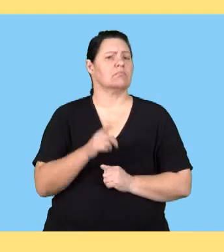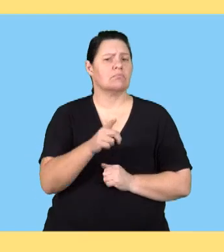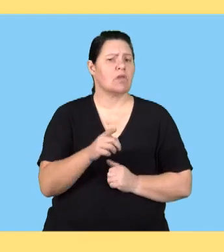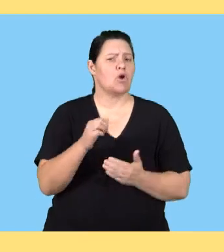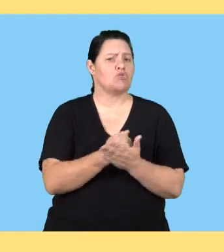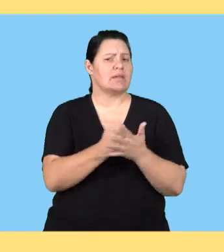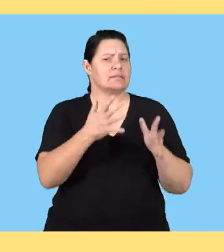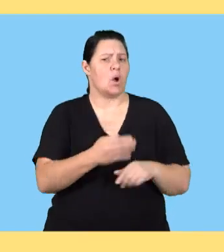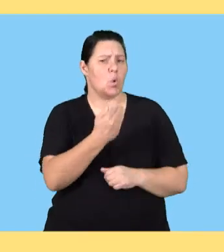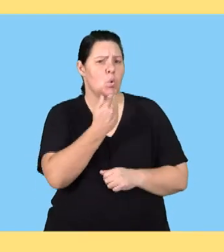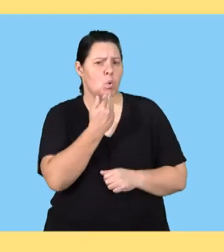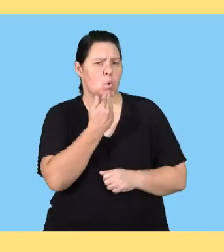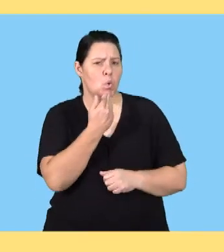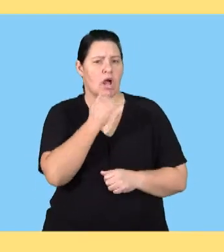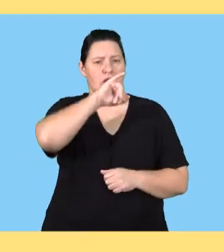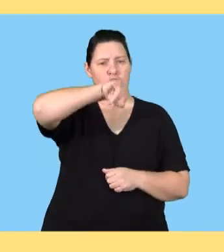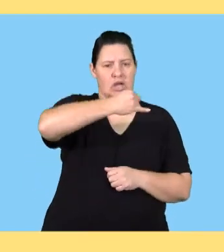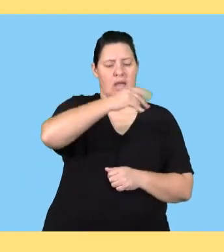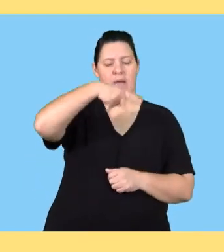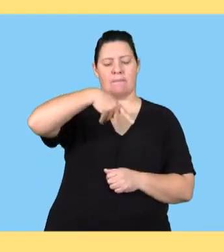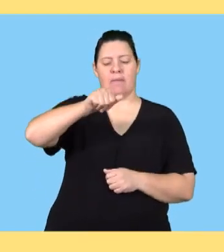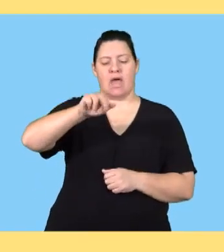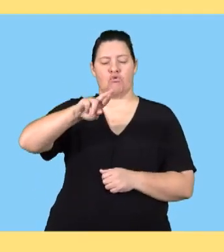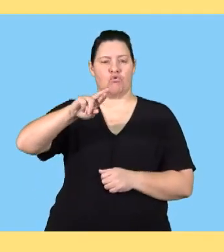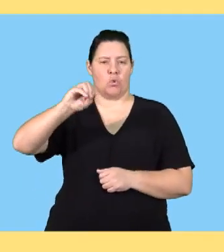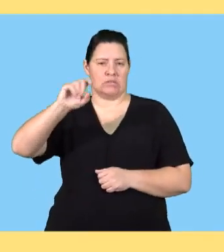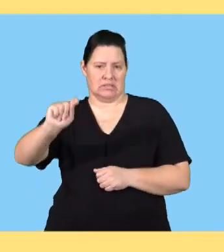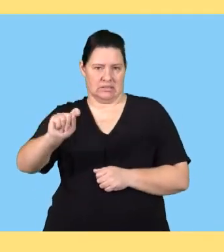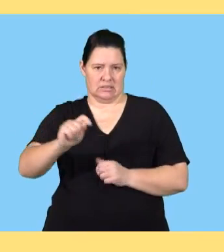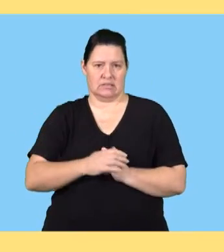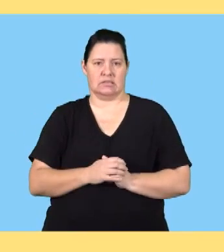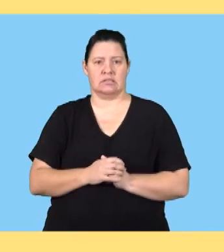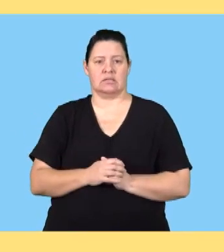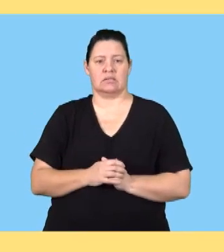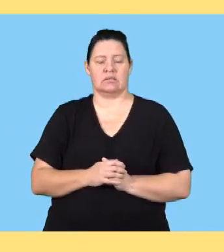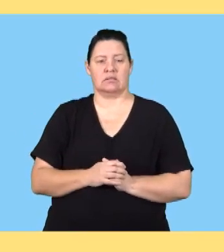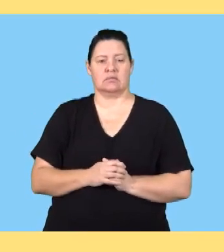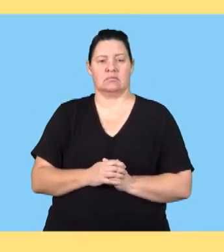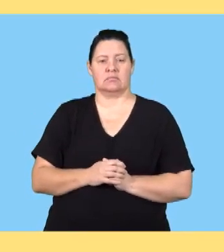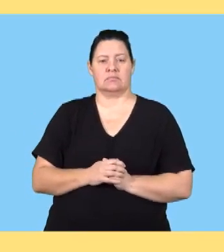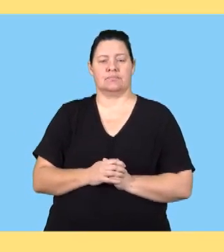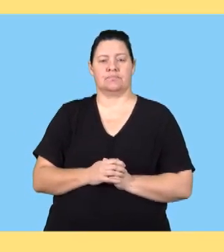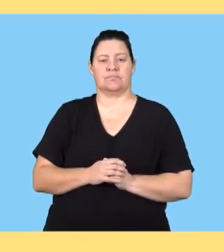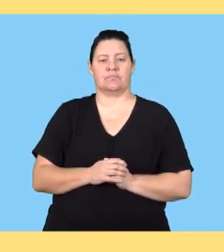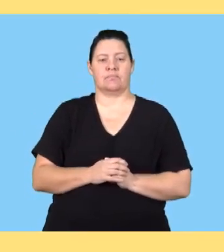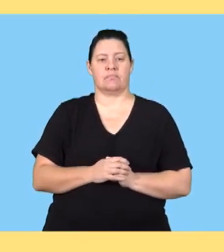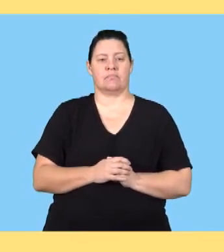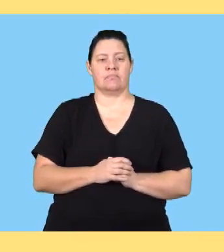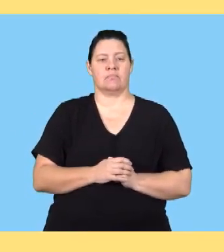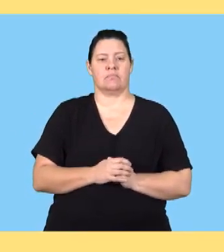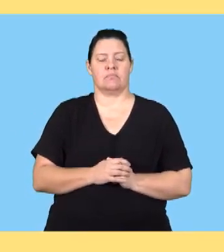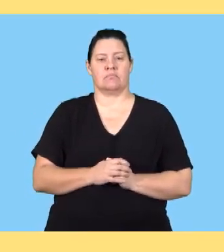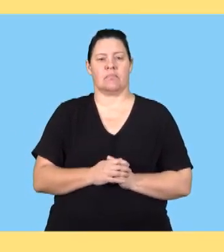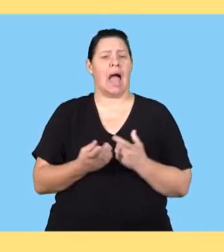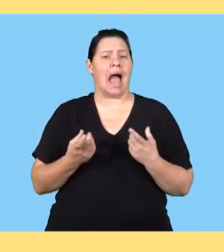the creditor is J. Parrott. Okay, J. Parrott. And